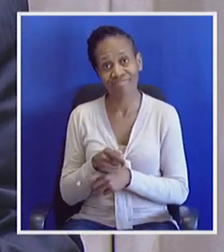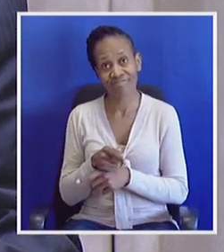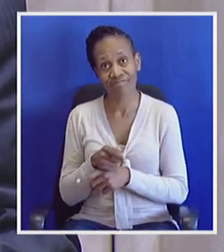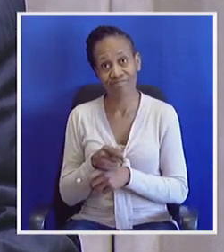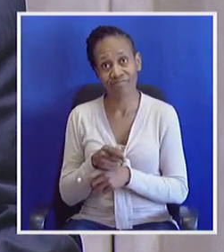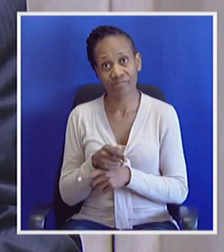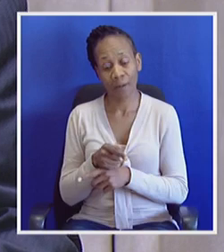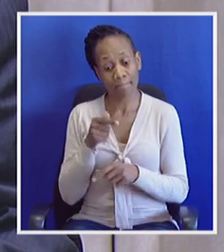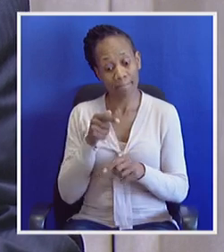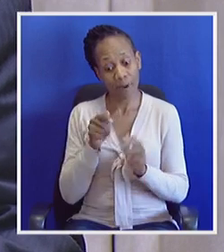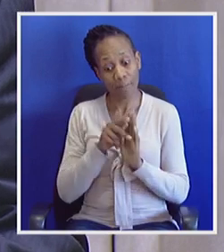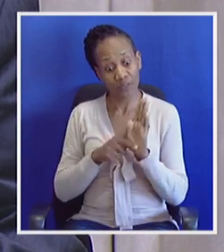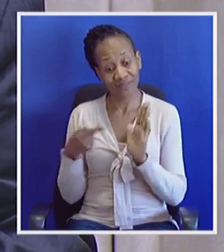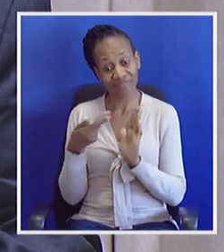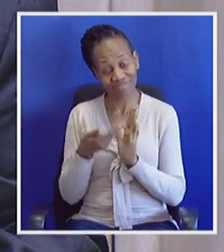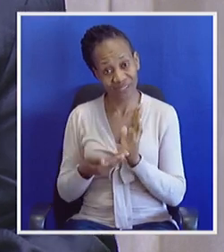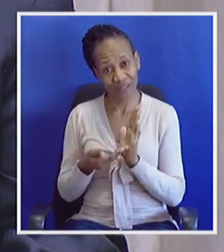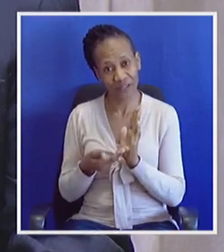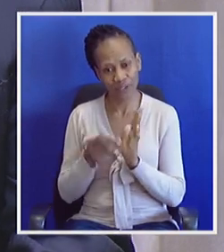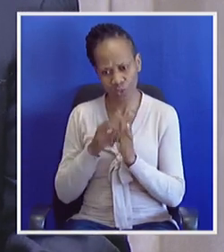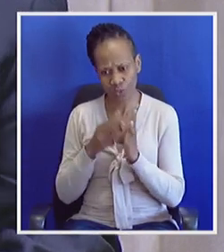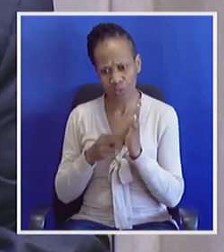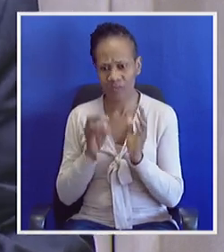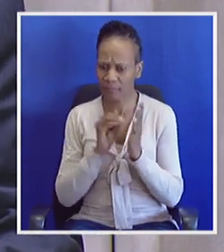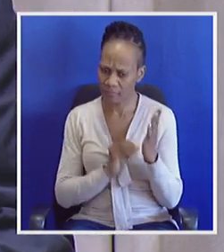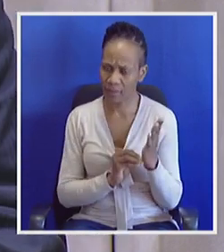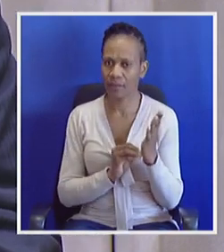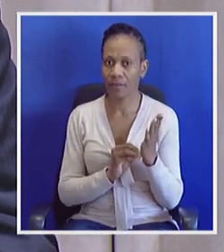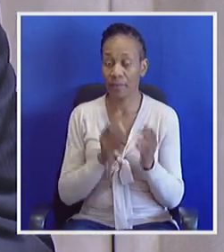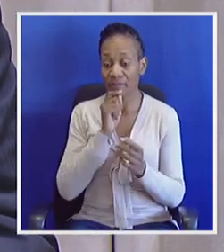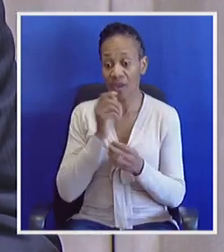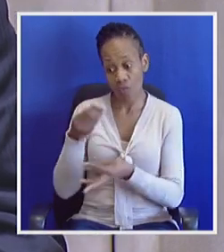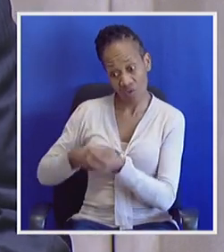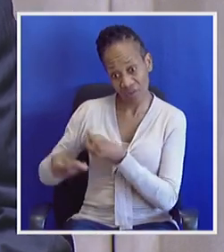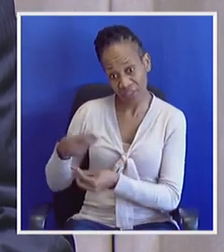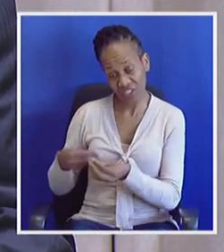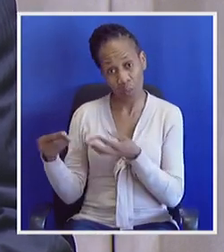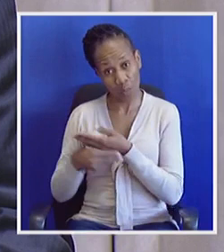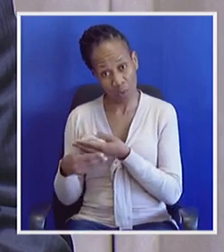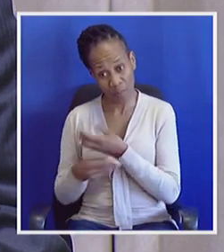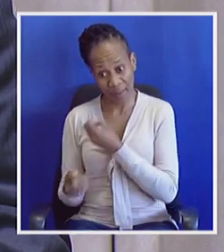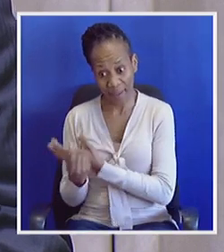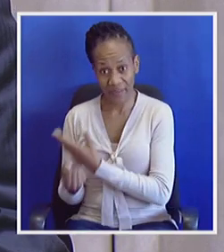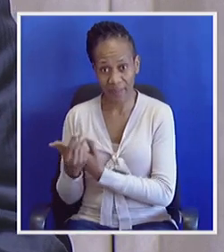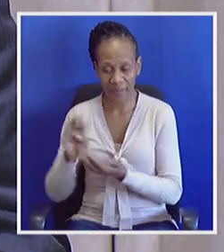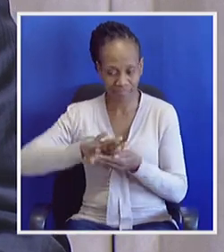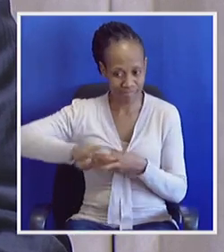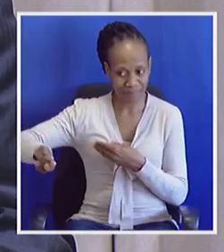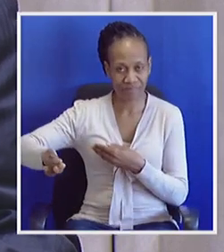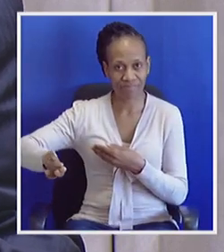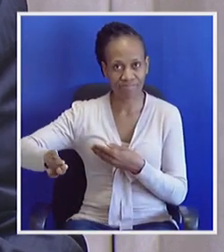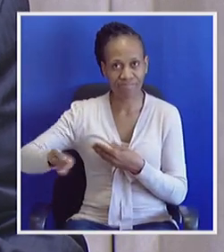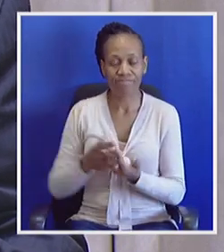instruments regulate and they also prevent fraud and malpractice. The